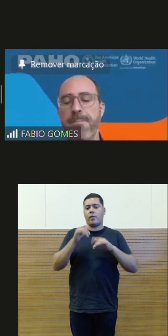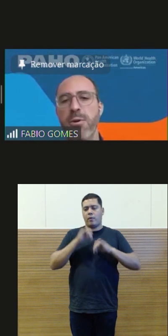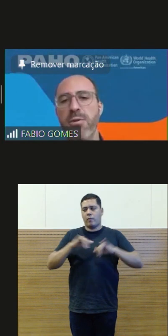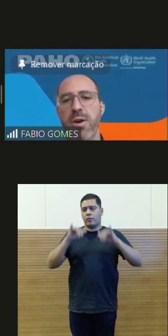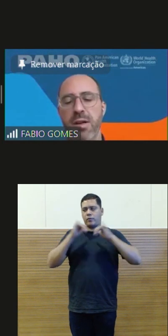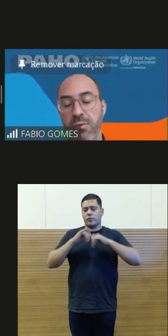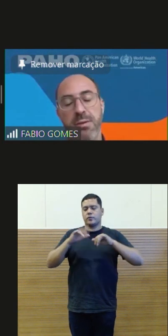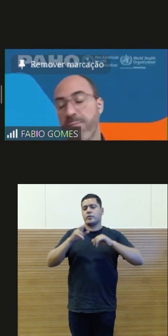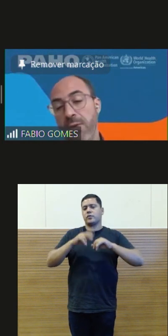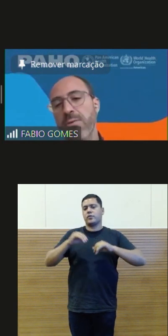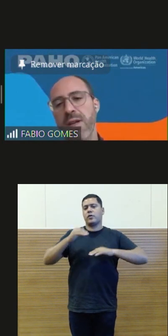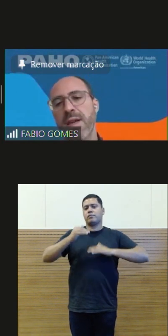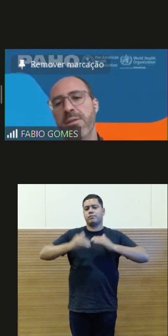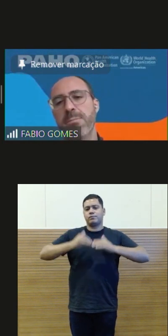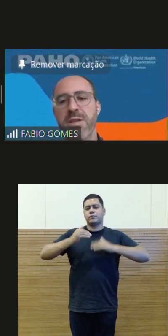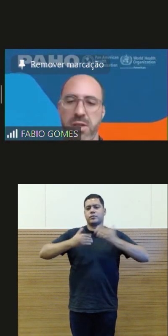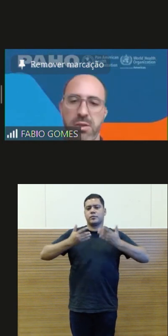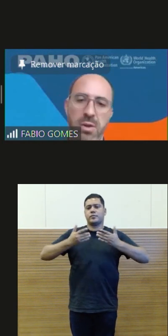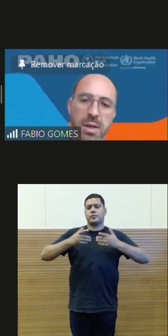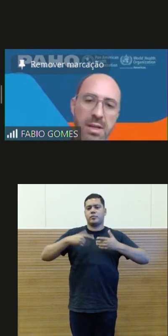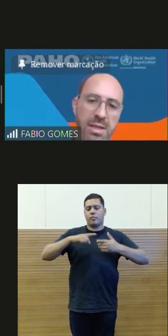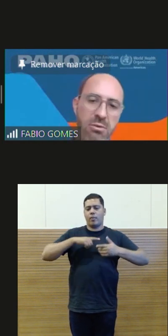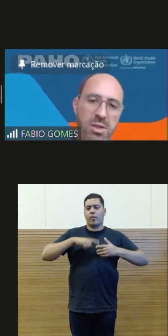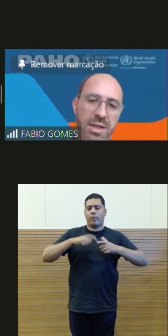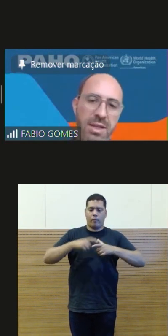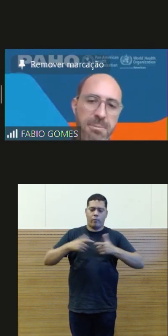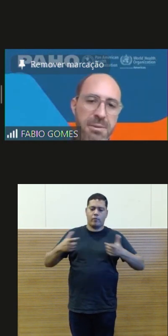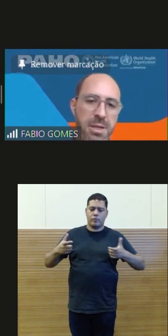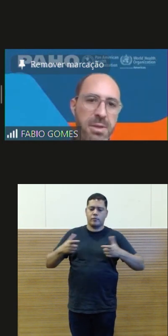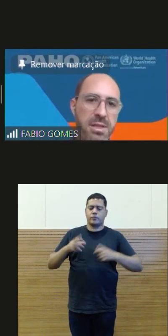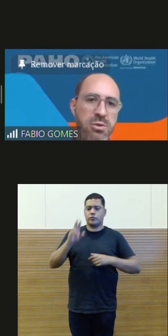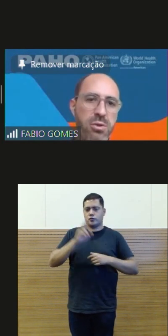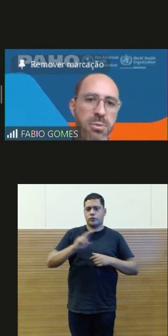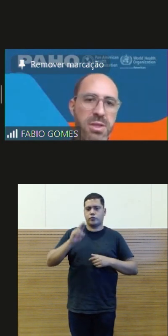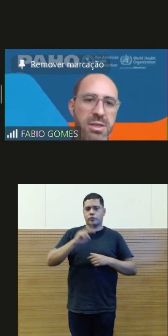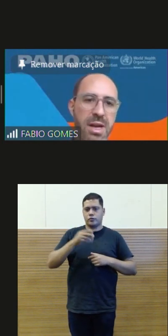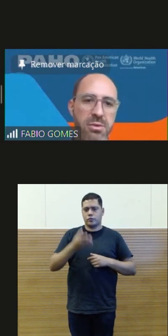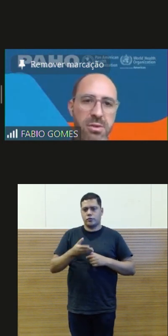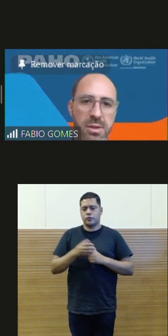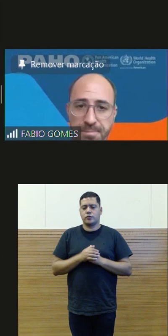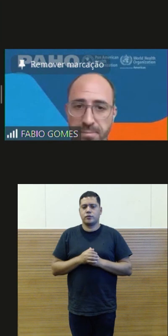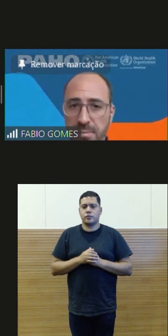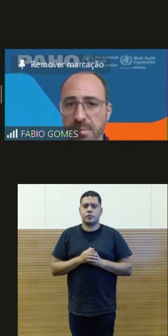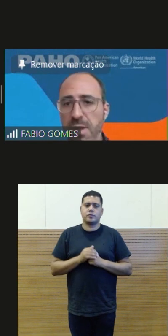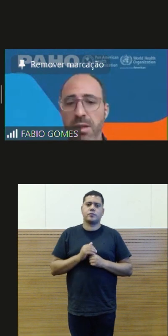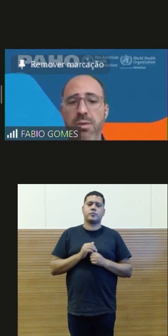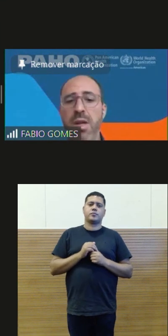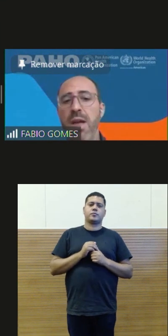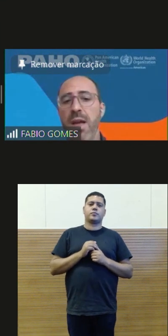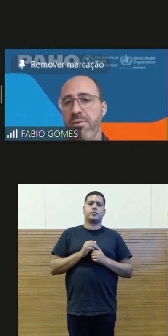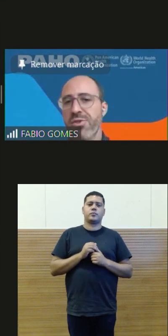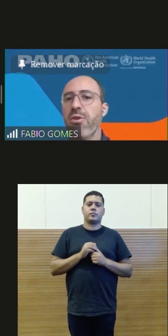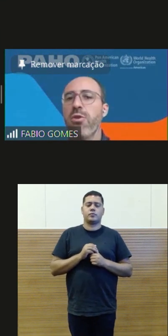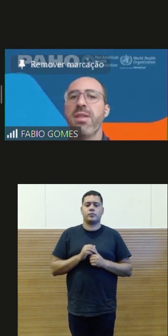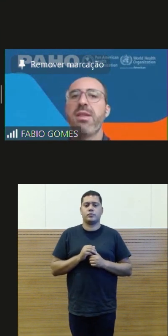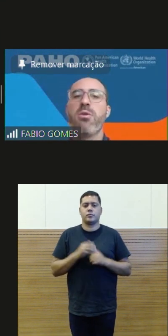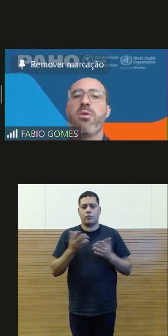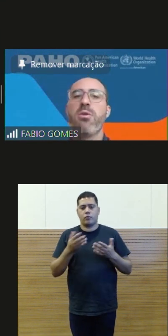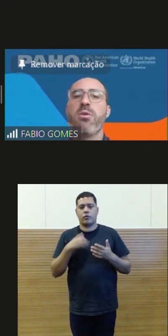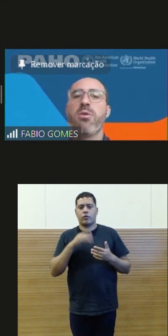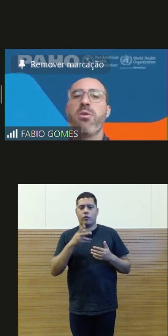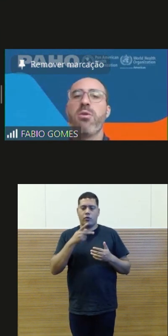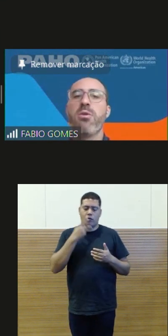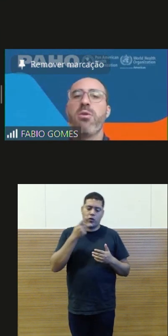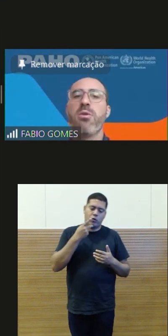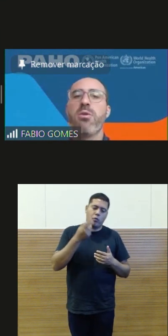sanction the type of advertisement that are expanding and being used to expand the presence